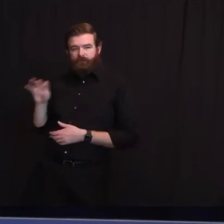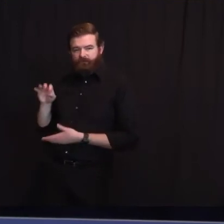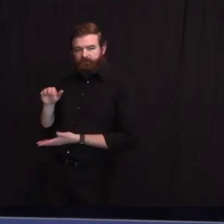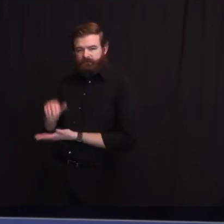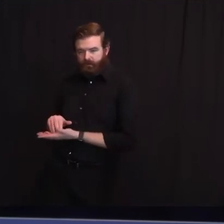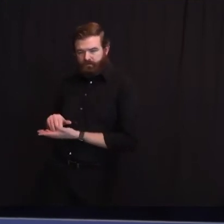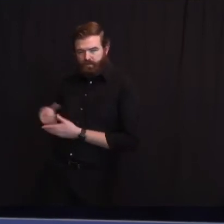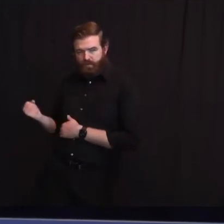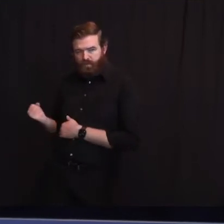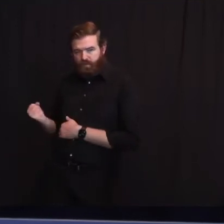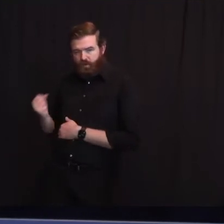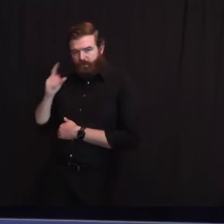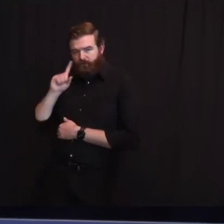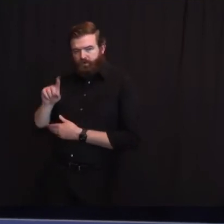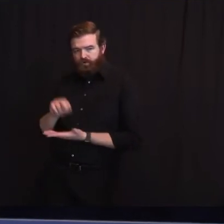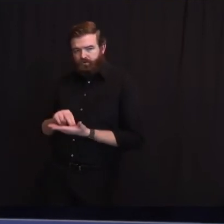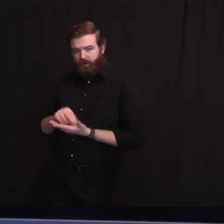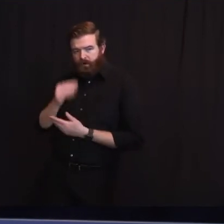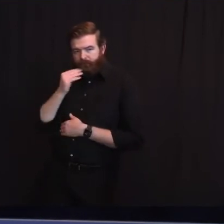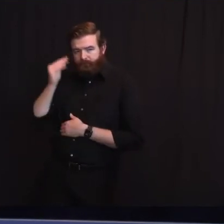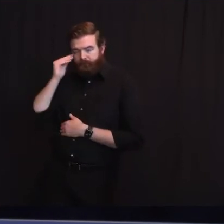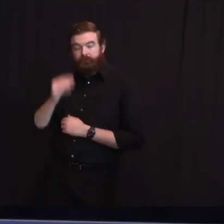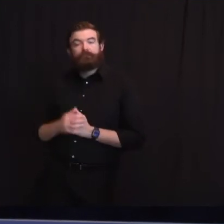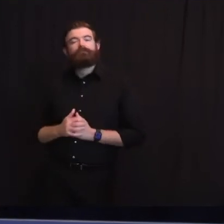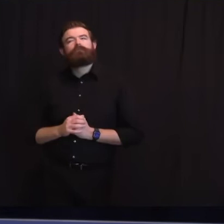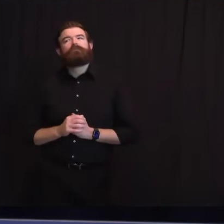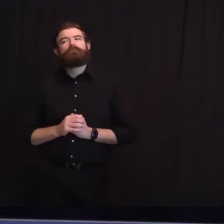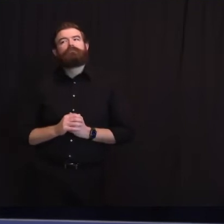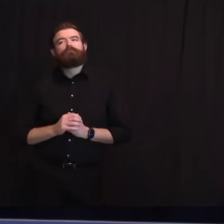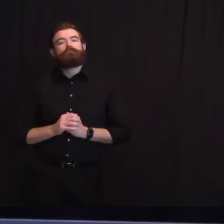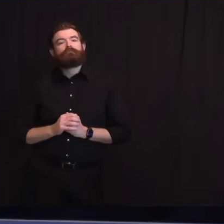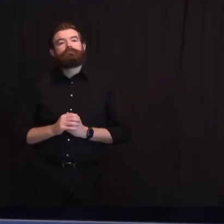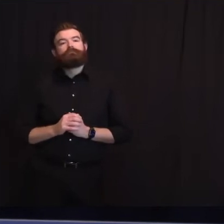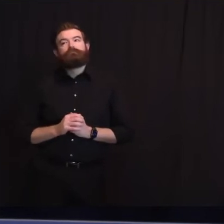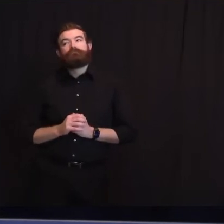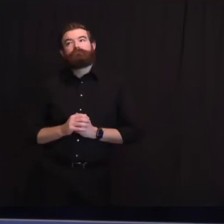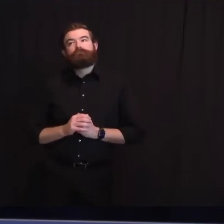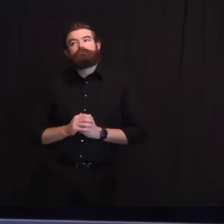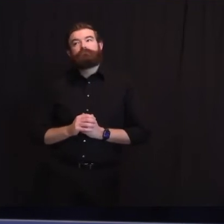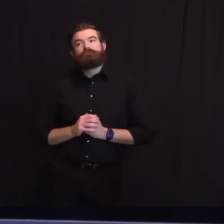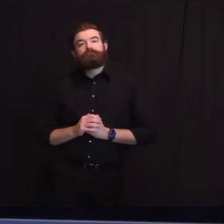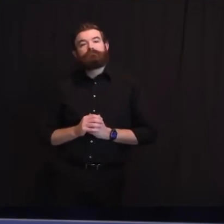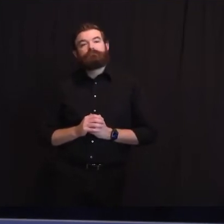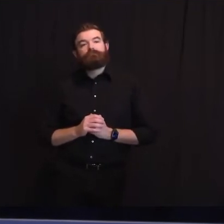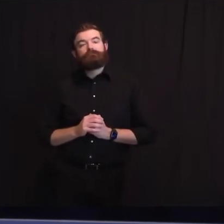And then we get the 100,000 of that 100,000 every week.